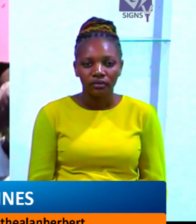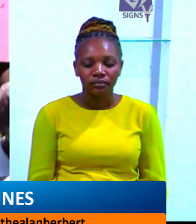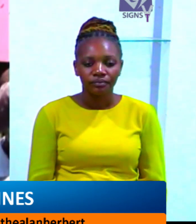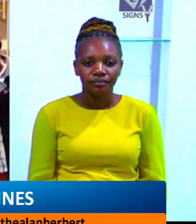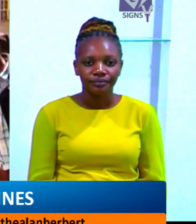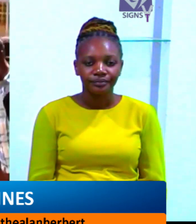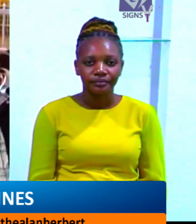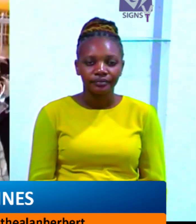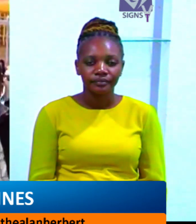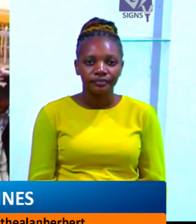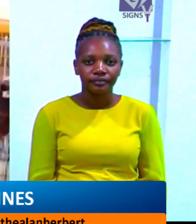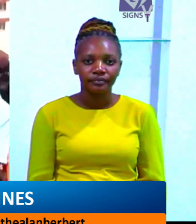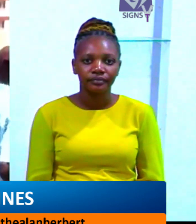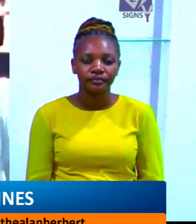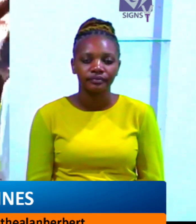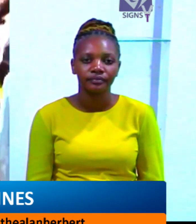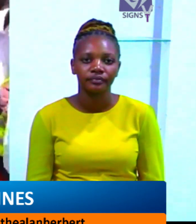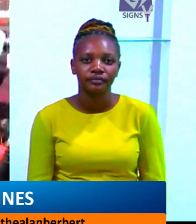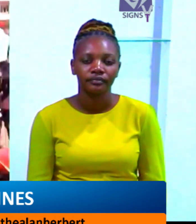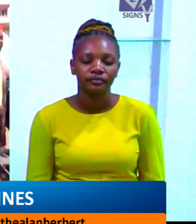anapenda education.